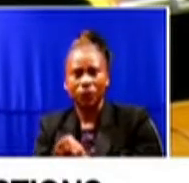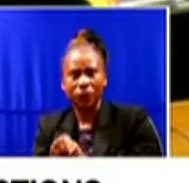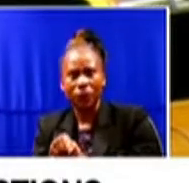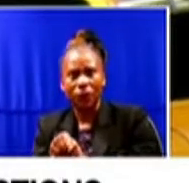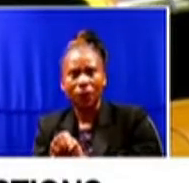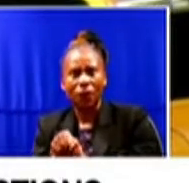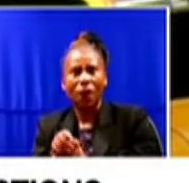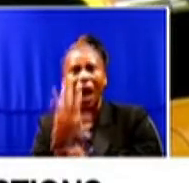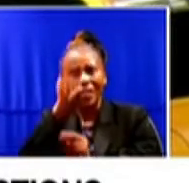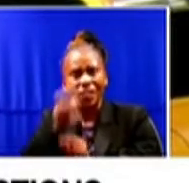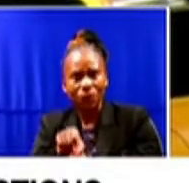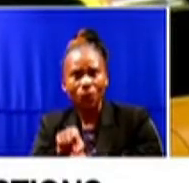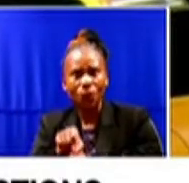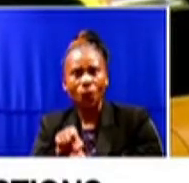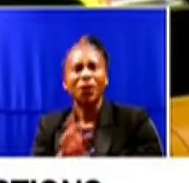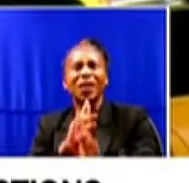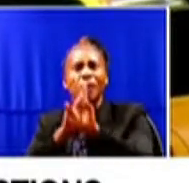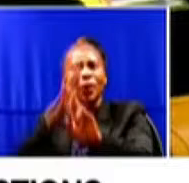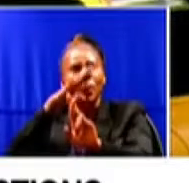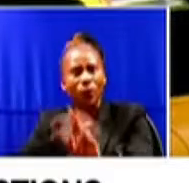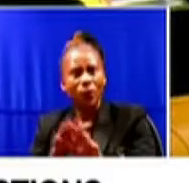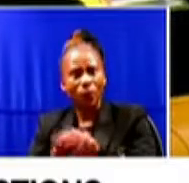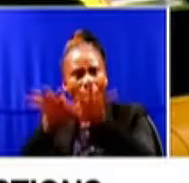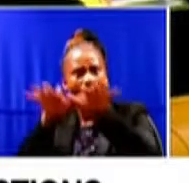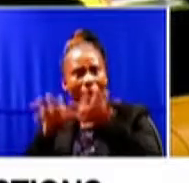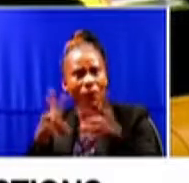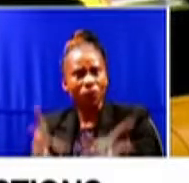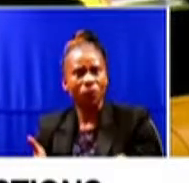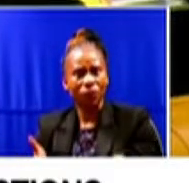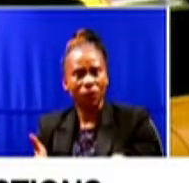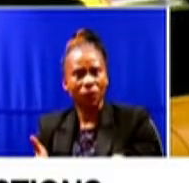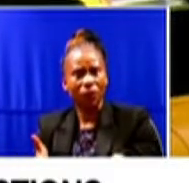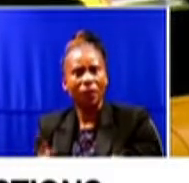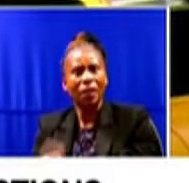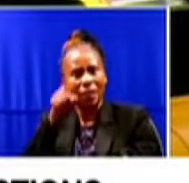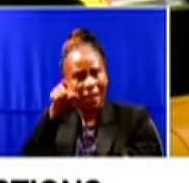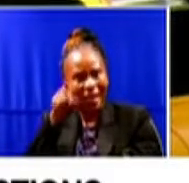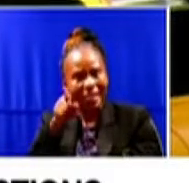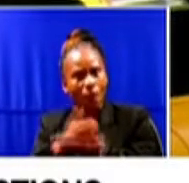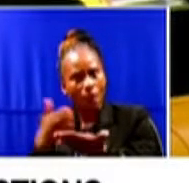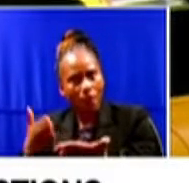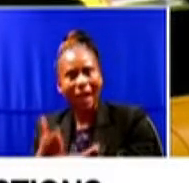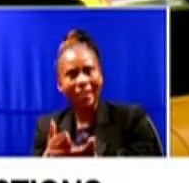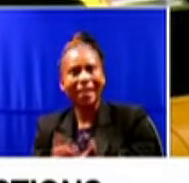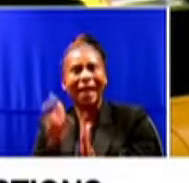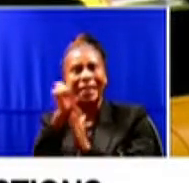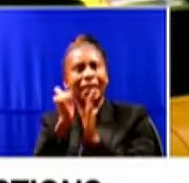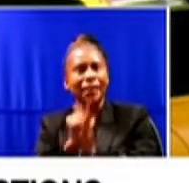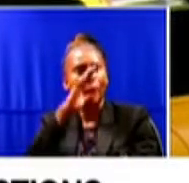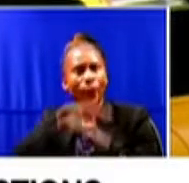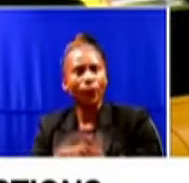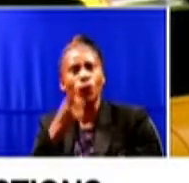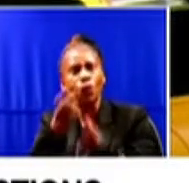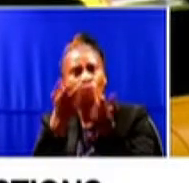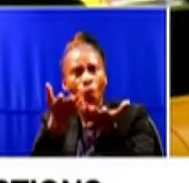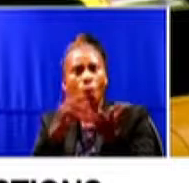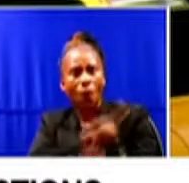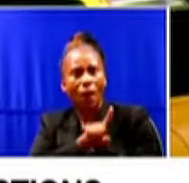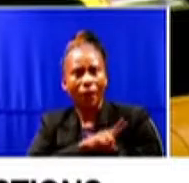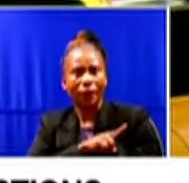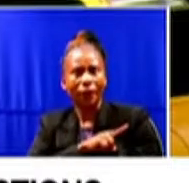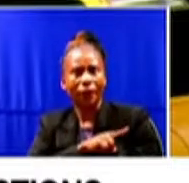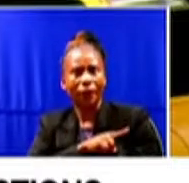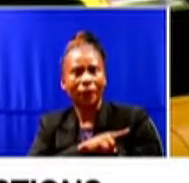so? Honorable Shivambo. Because that is not part of the agenda. Why are you doing that? Where in the Parliament